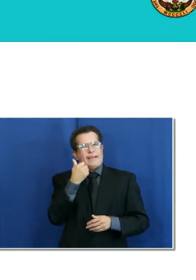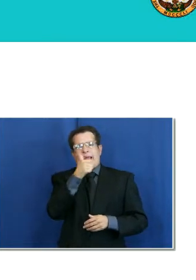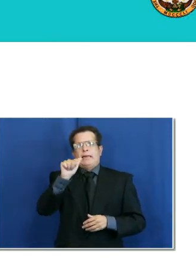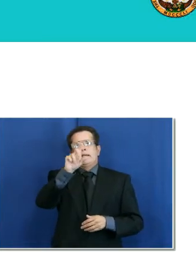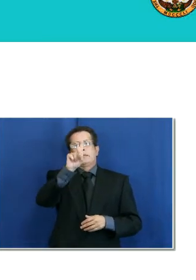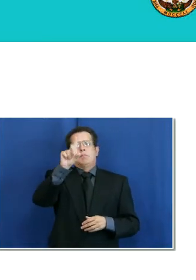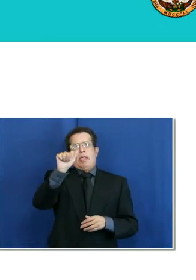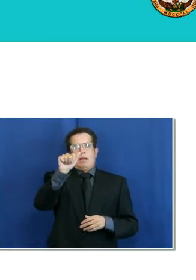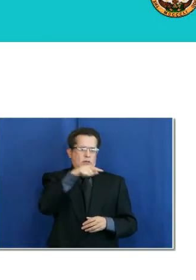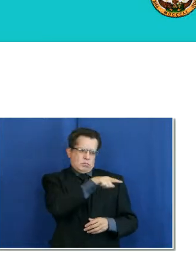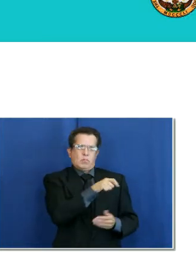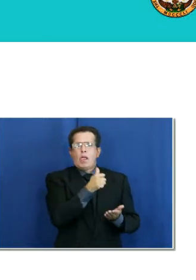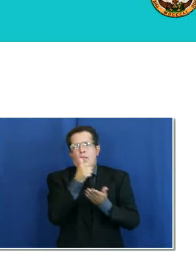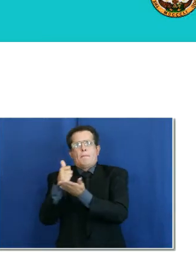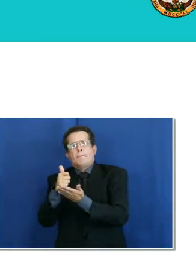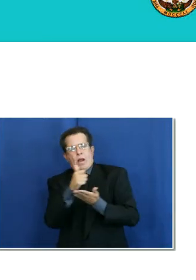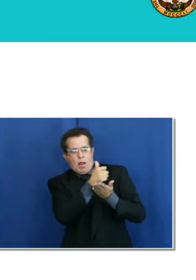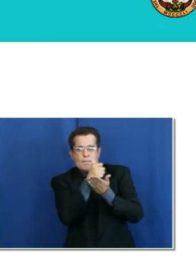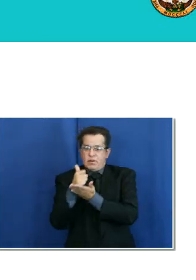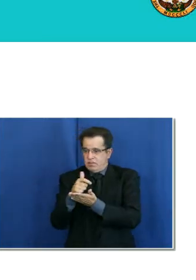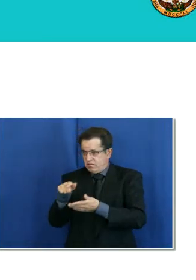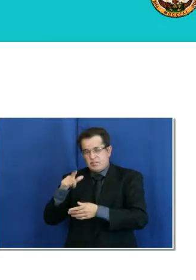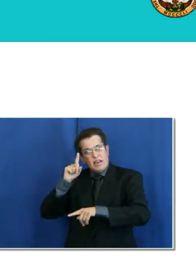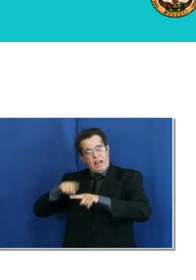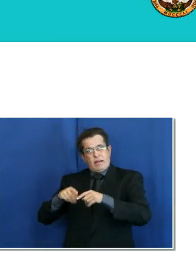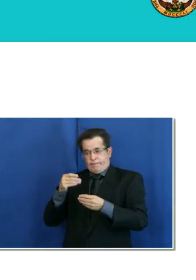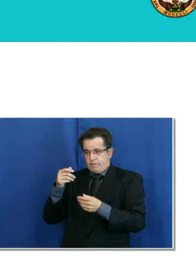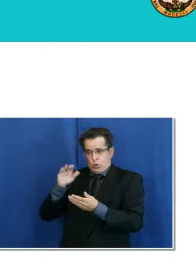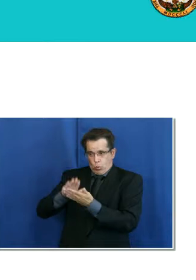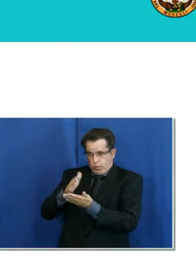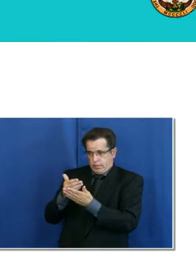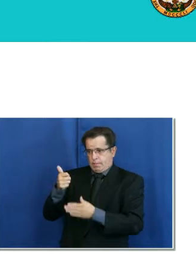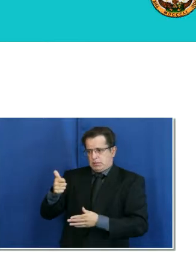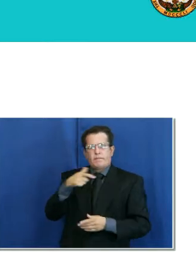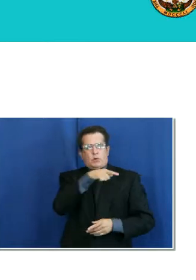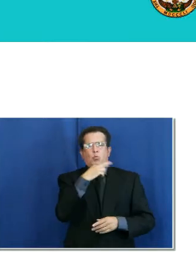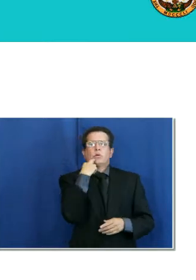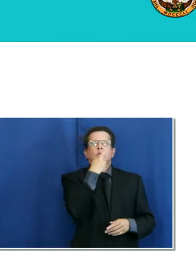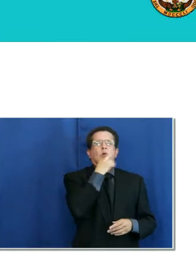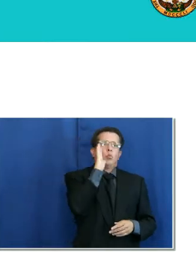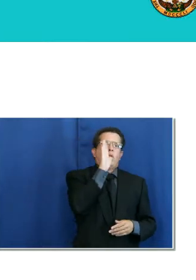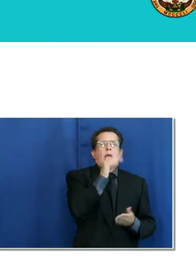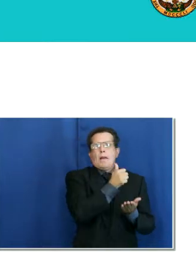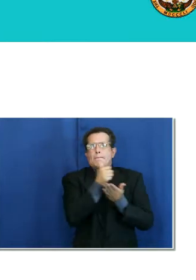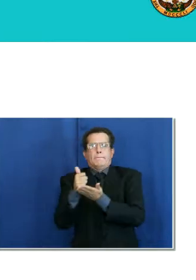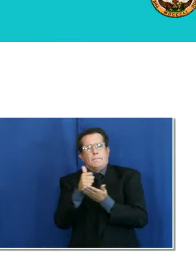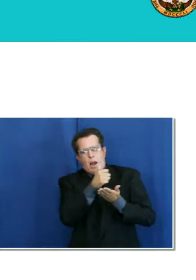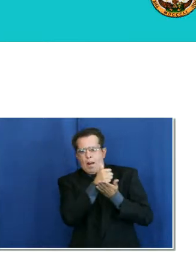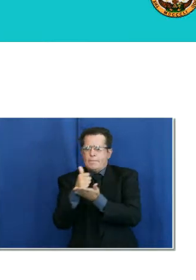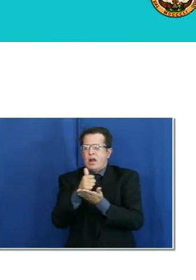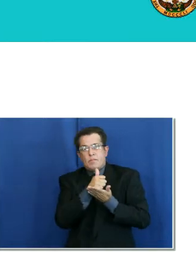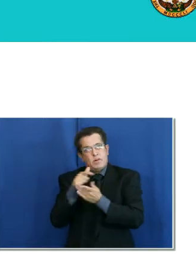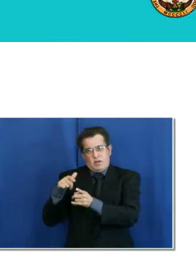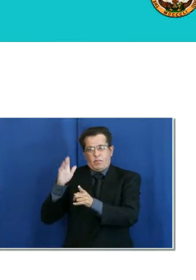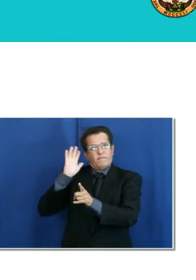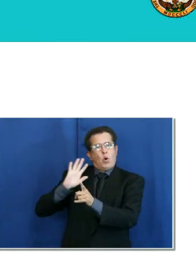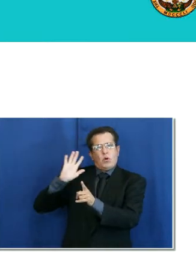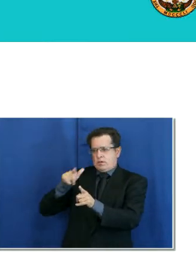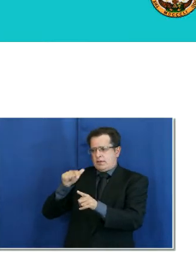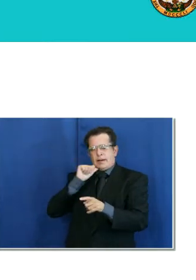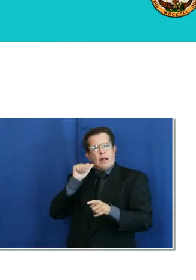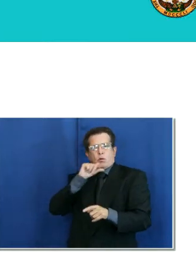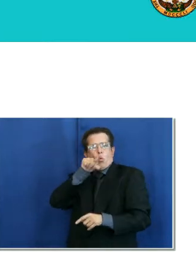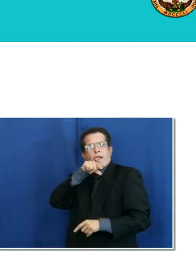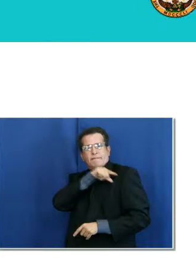disability that makes it difficult to prepare or obtain meals. These individuals were not previously eligible for Great Plates